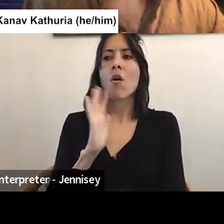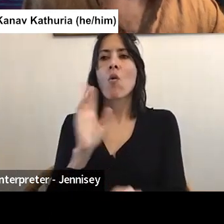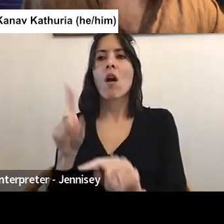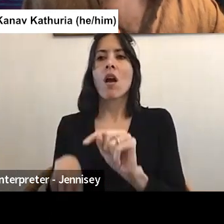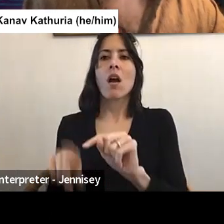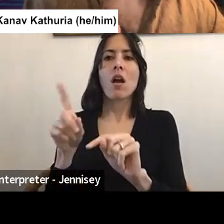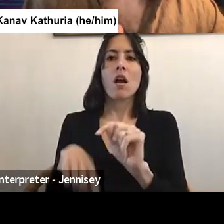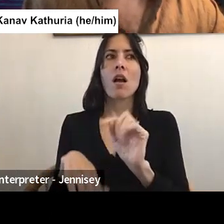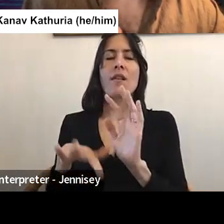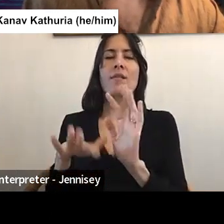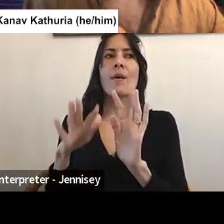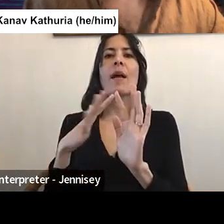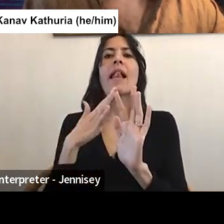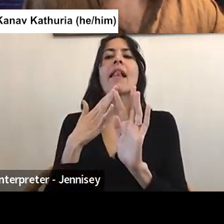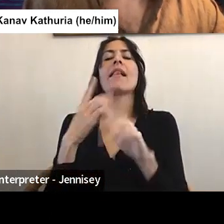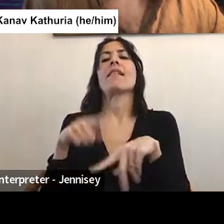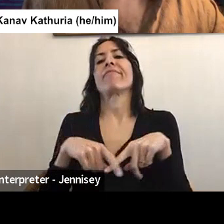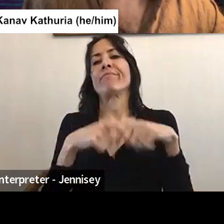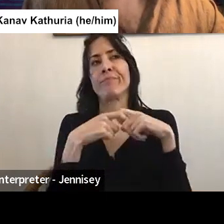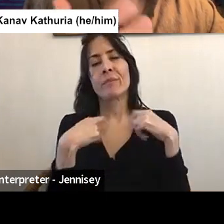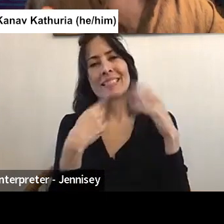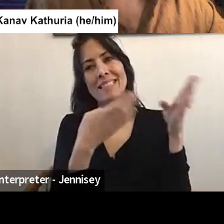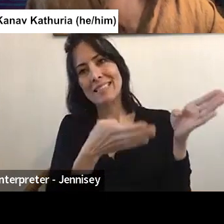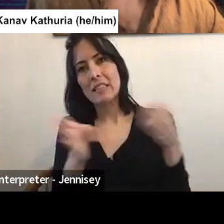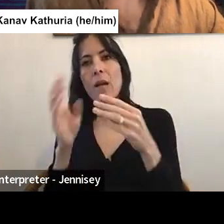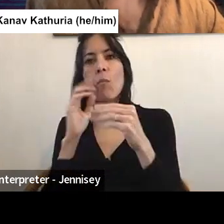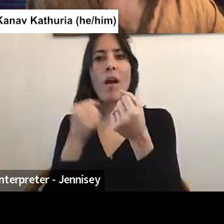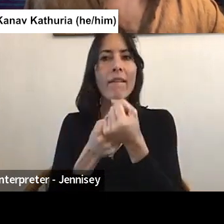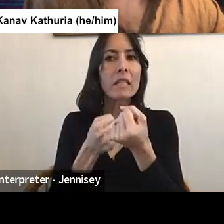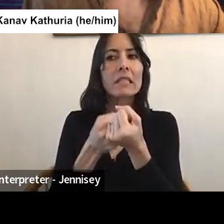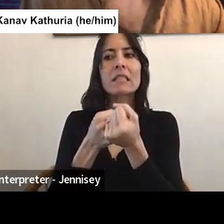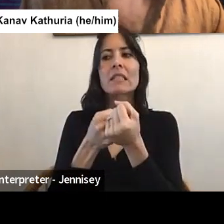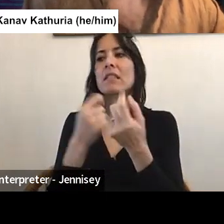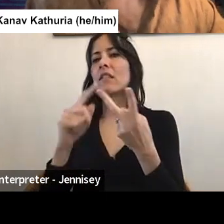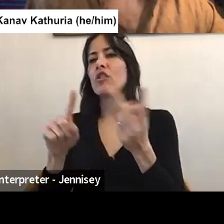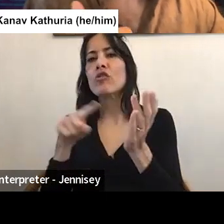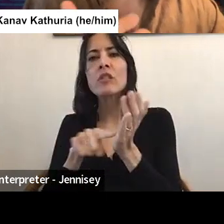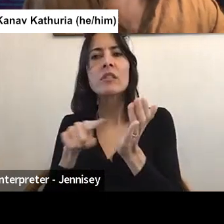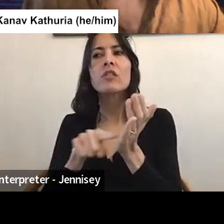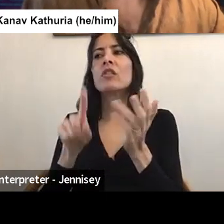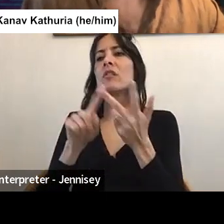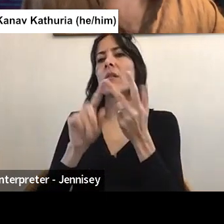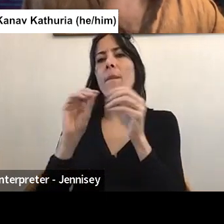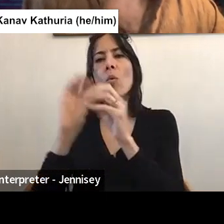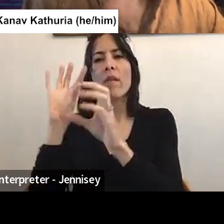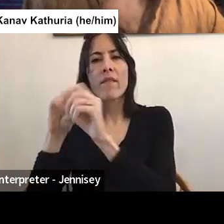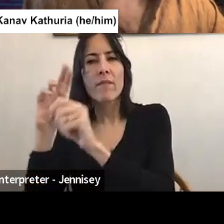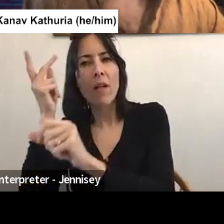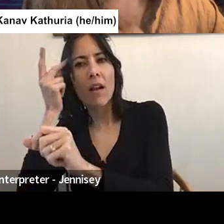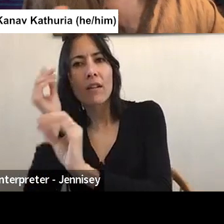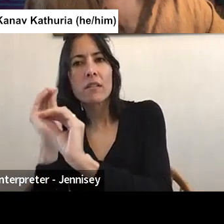more advocacy and research and political education. And one part of that was understanding in times of